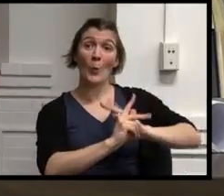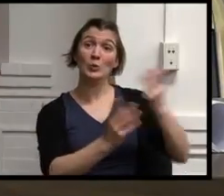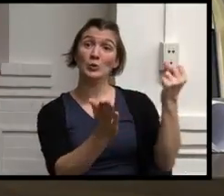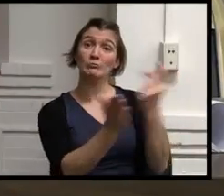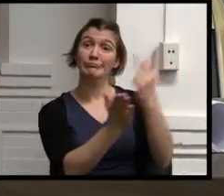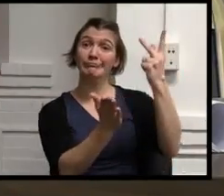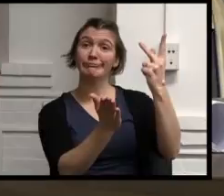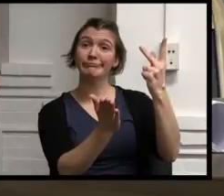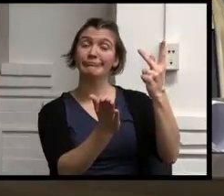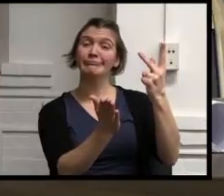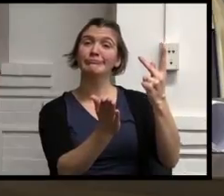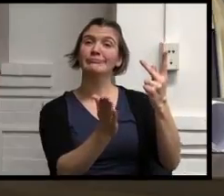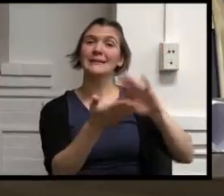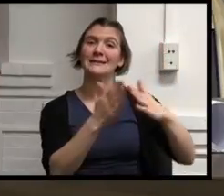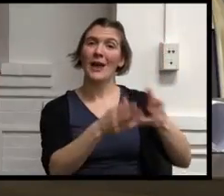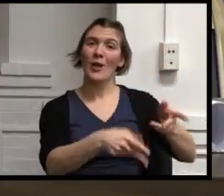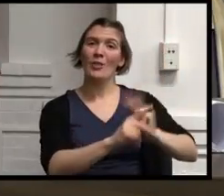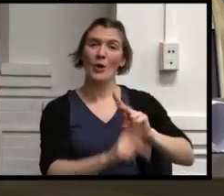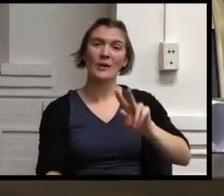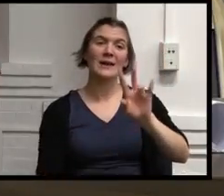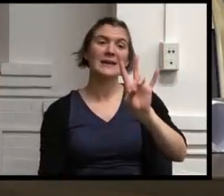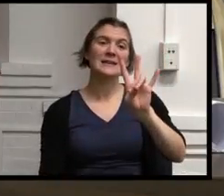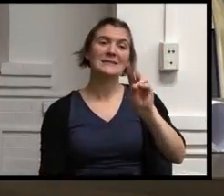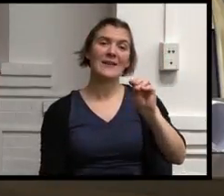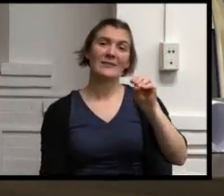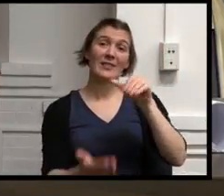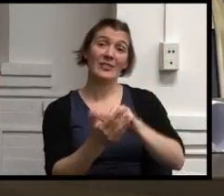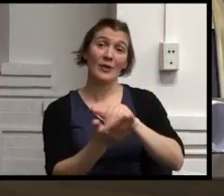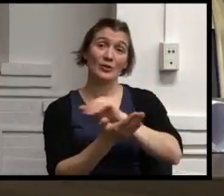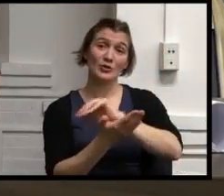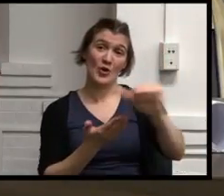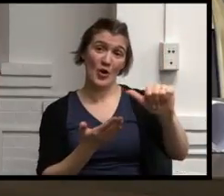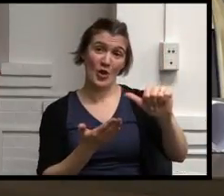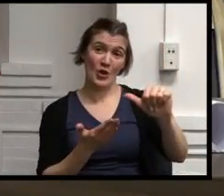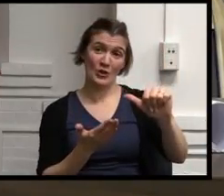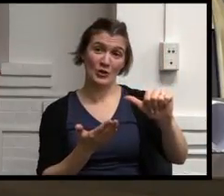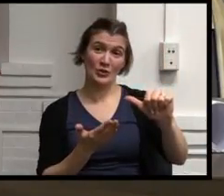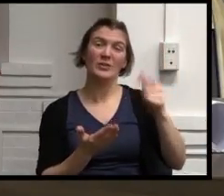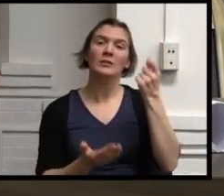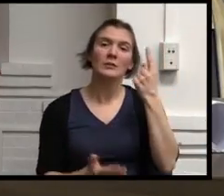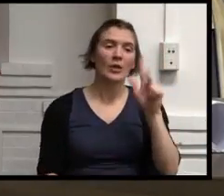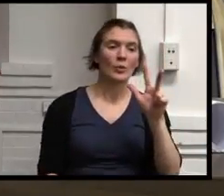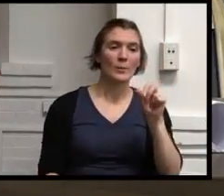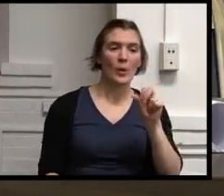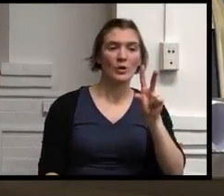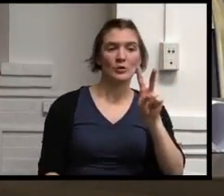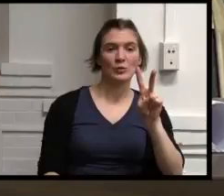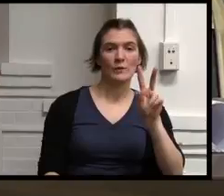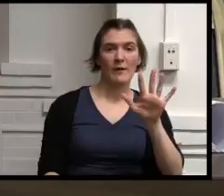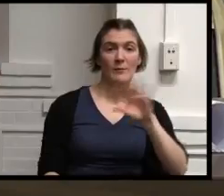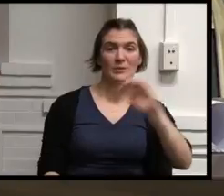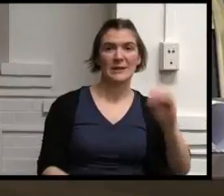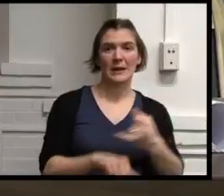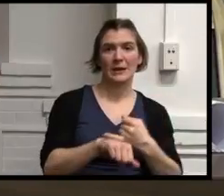approval of this town loan in the amount of $70,000 at a 3.25% interest